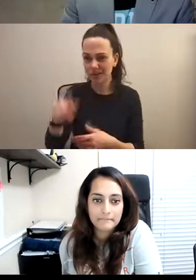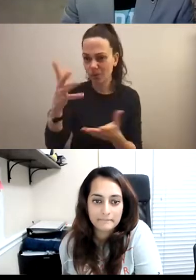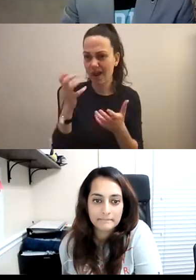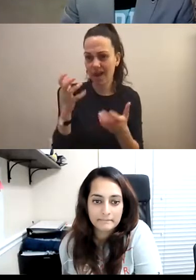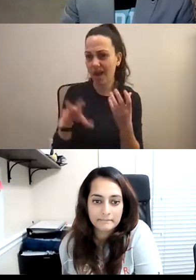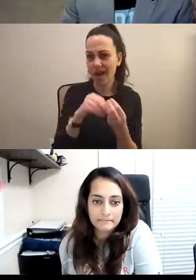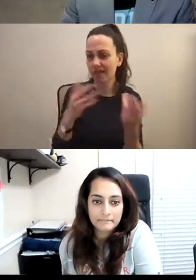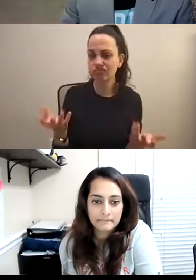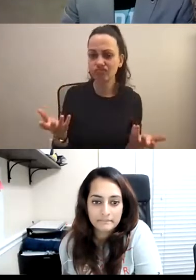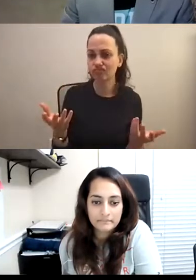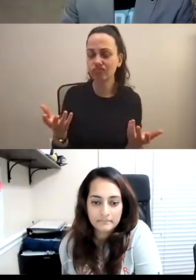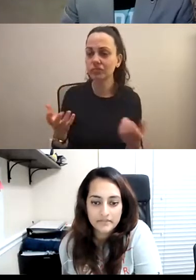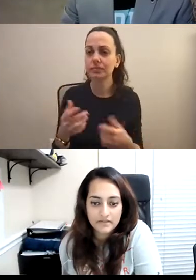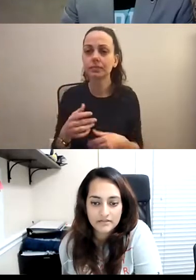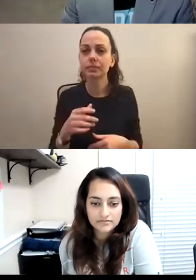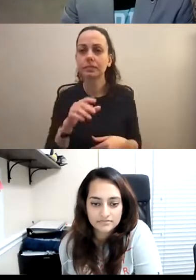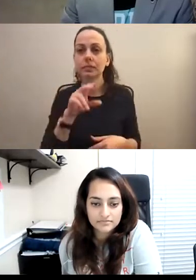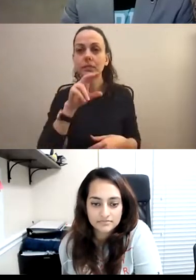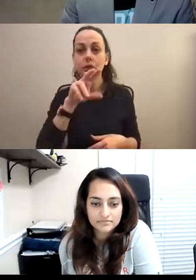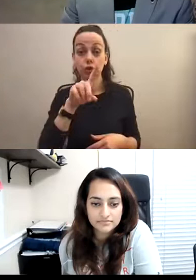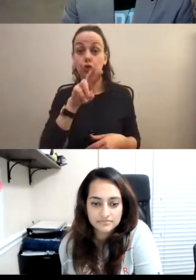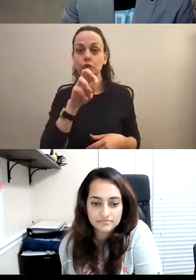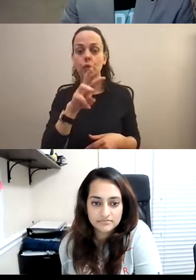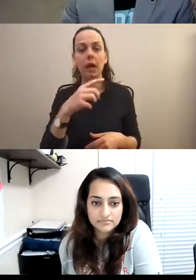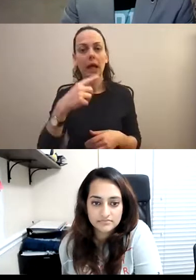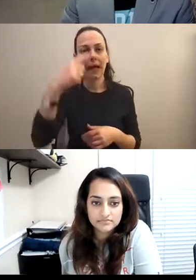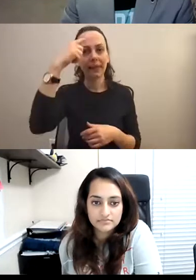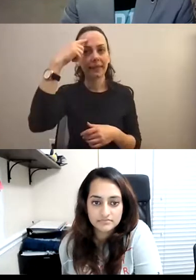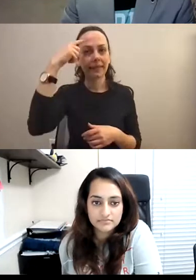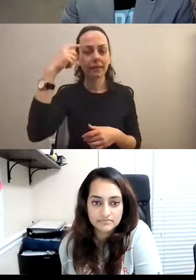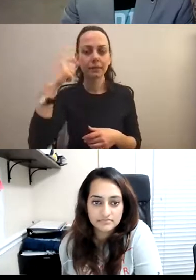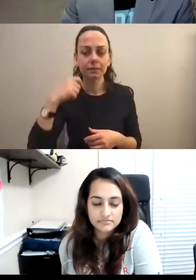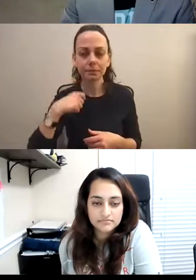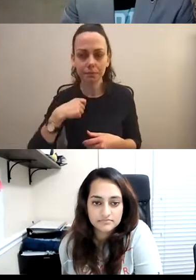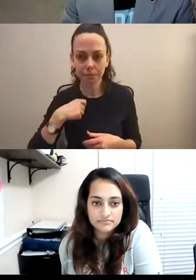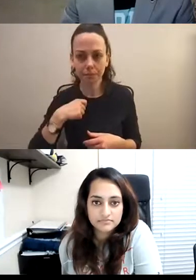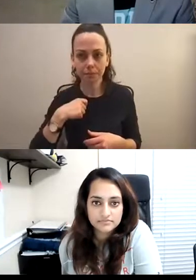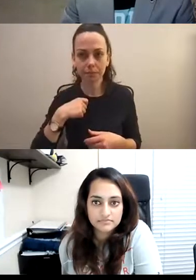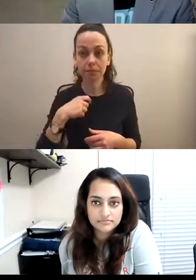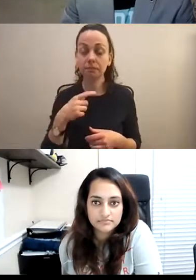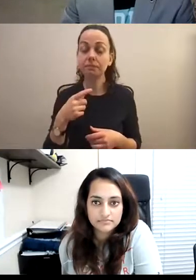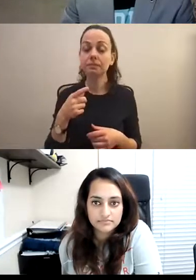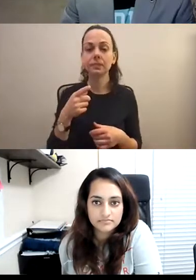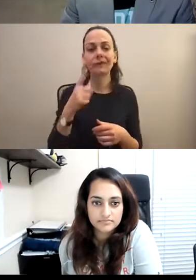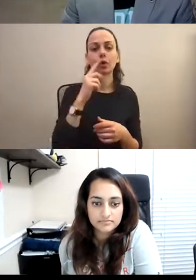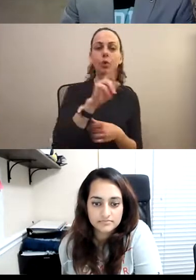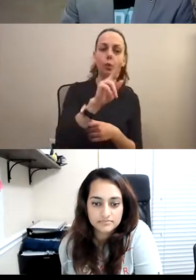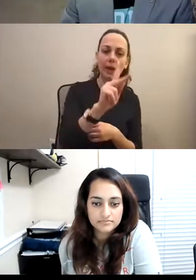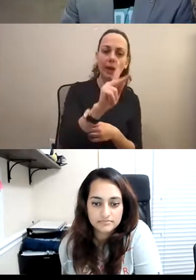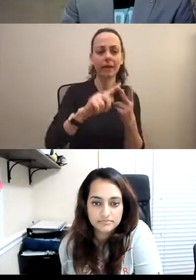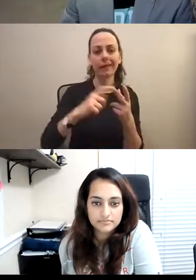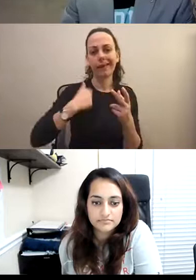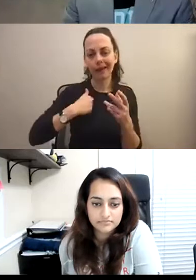share? I think it's really unfortunate that in the UK, Canada, the US,